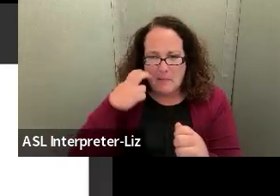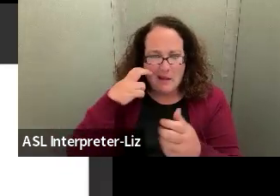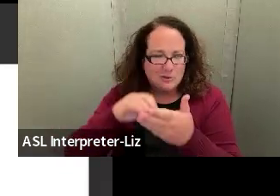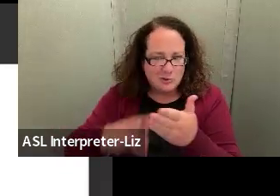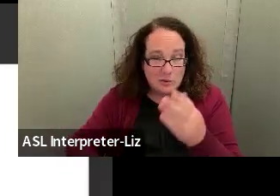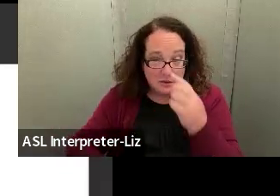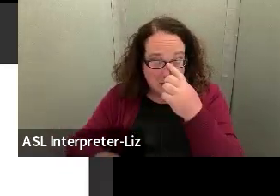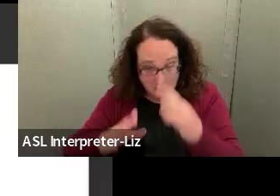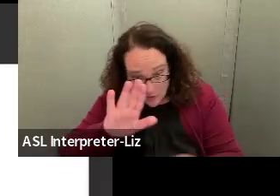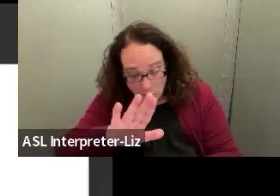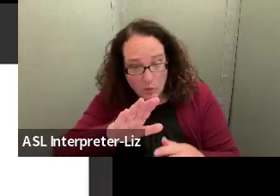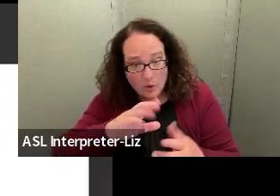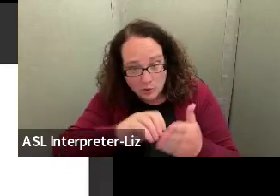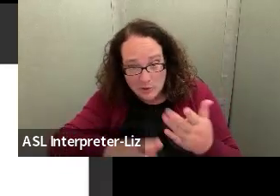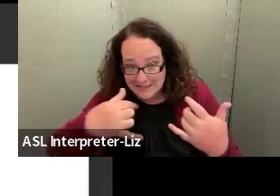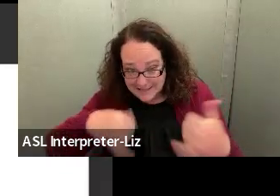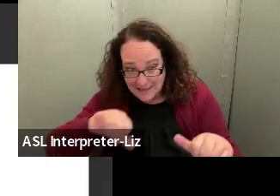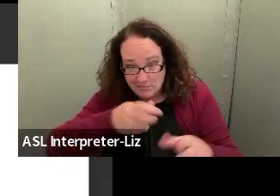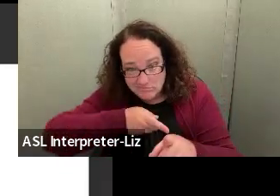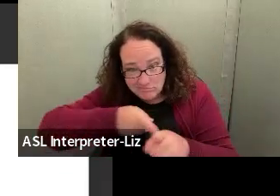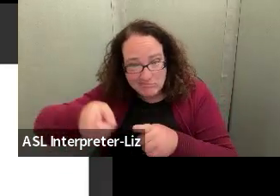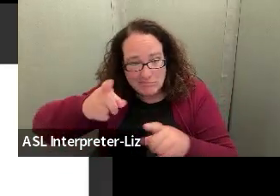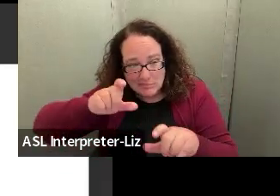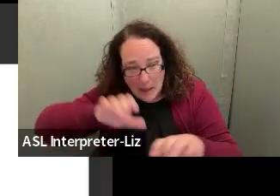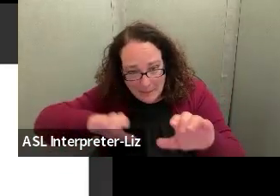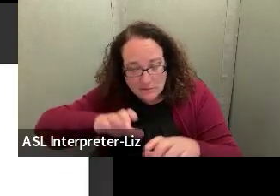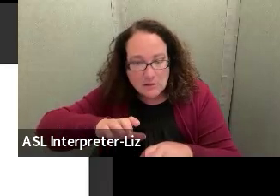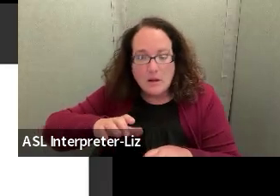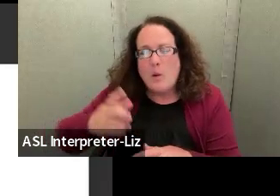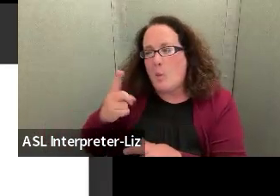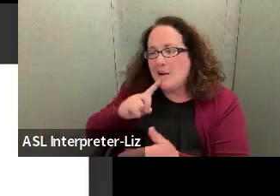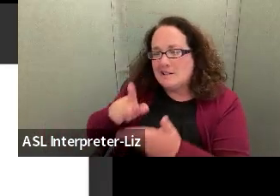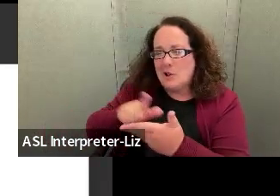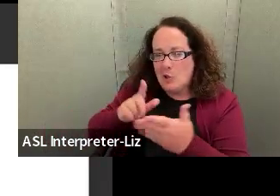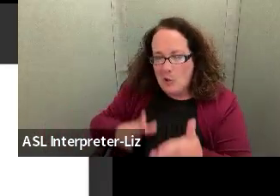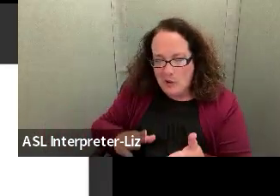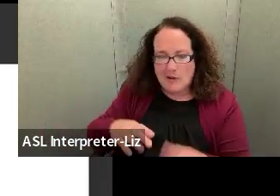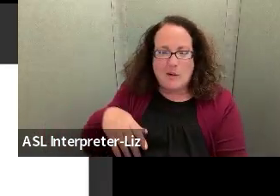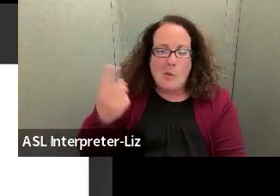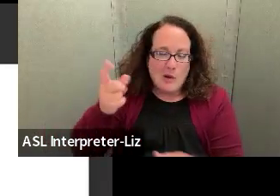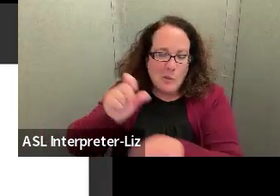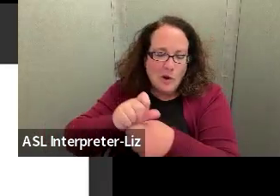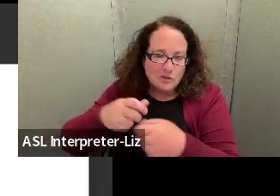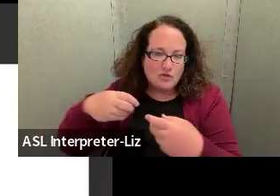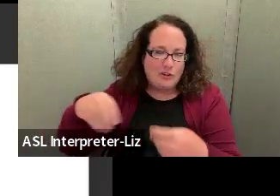Are your students still chemists? one of them is a lawyer, and one of them owns a couple retail stores.